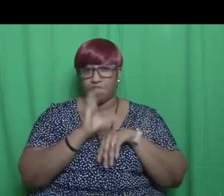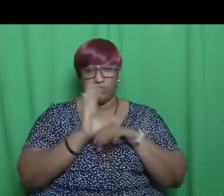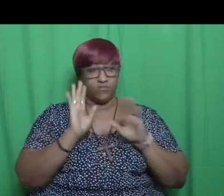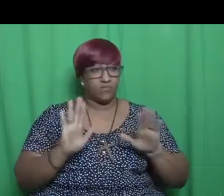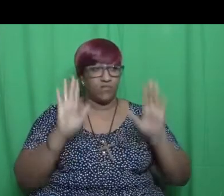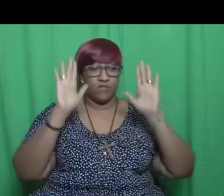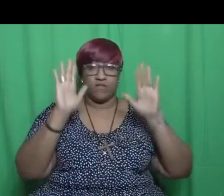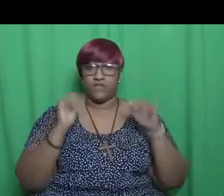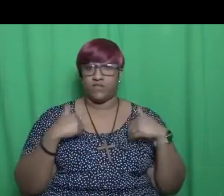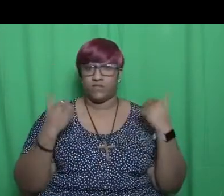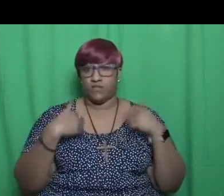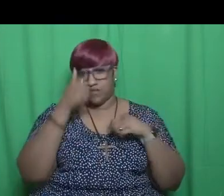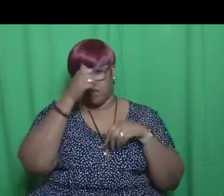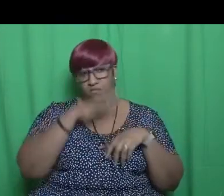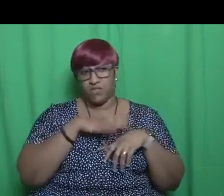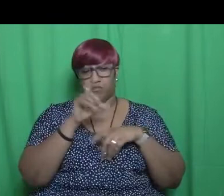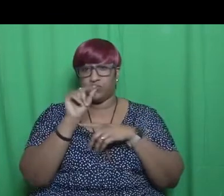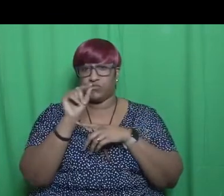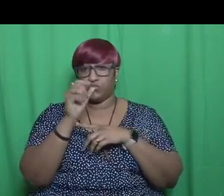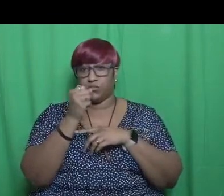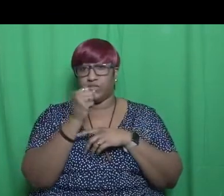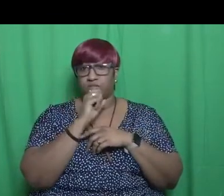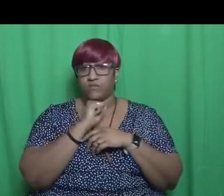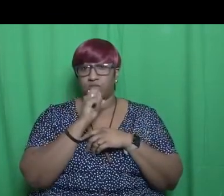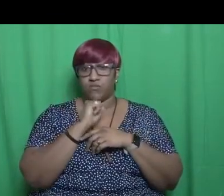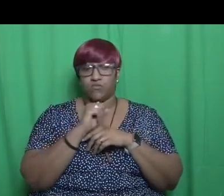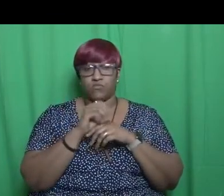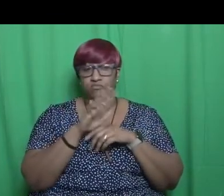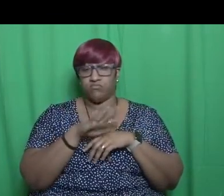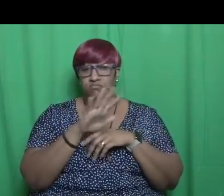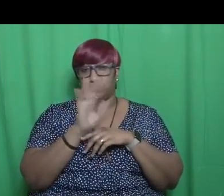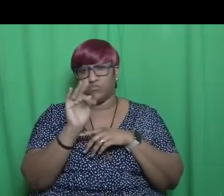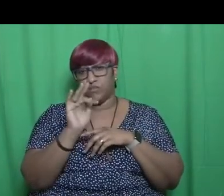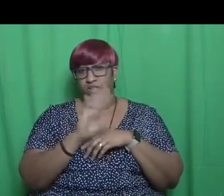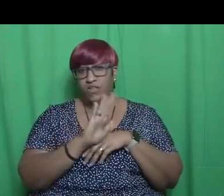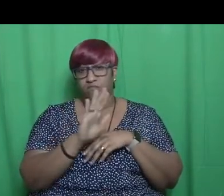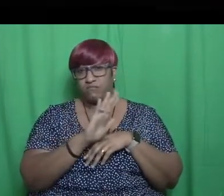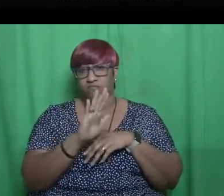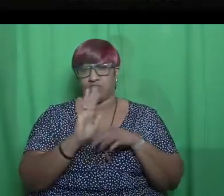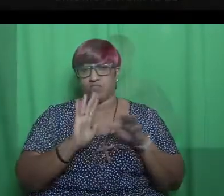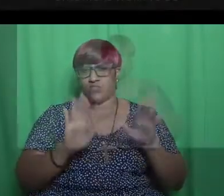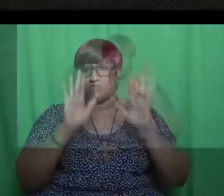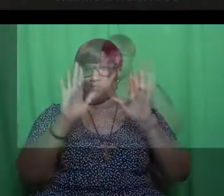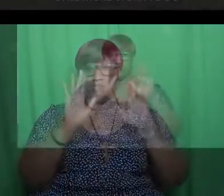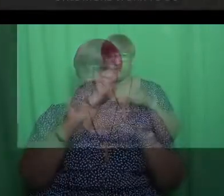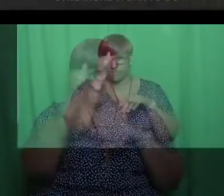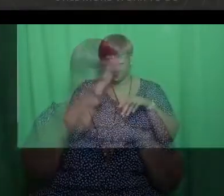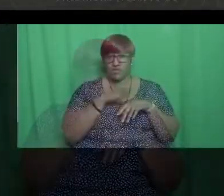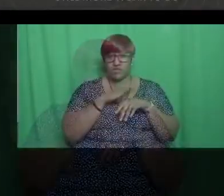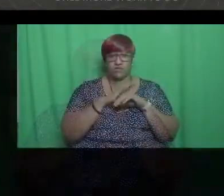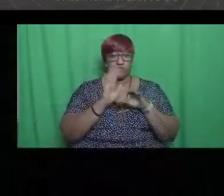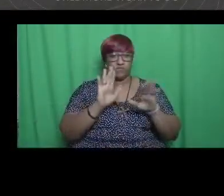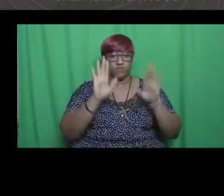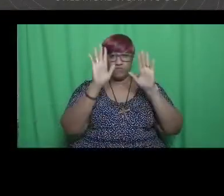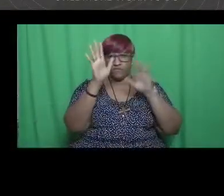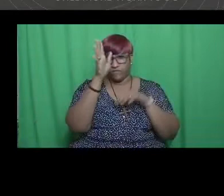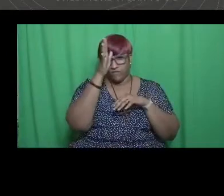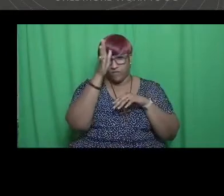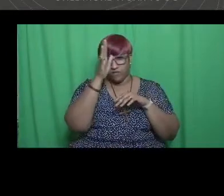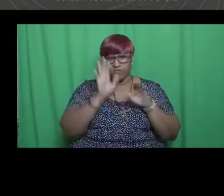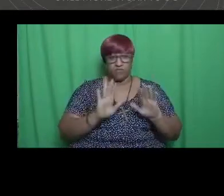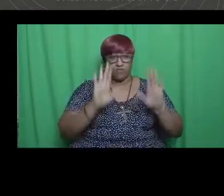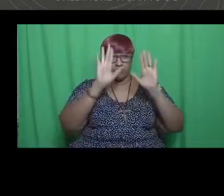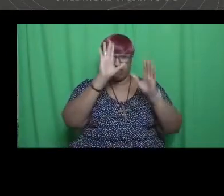wonderful young man in his 20s, a late 20s, just a great guy. He, a wonderful father,